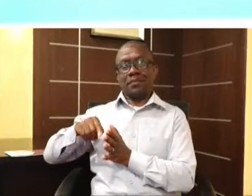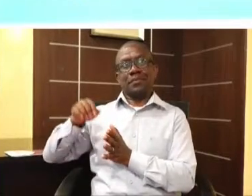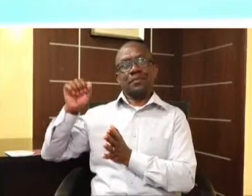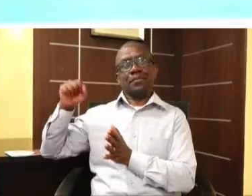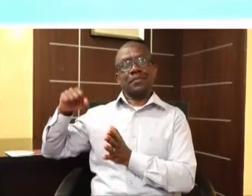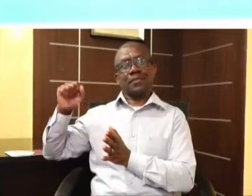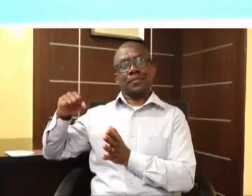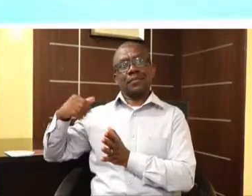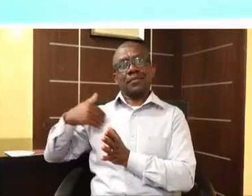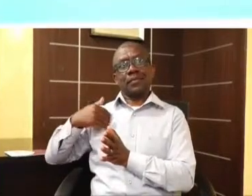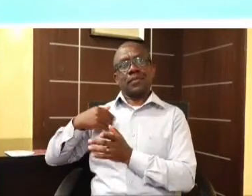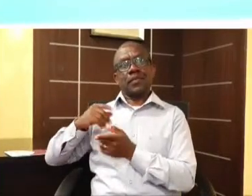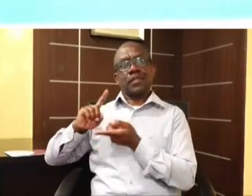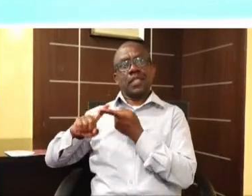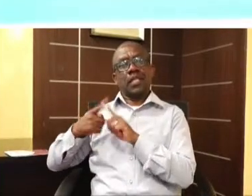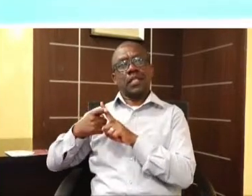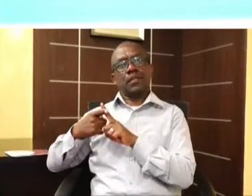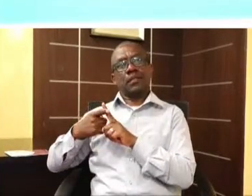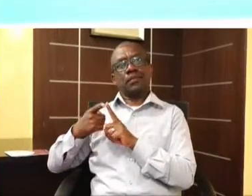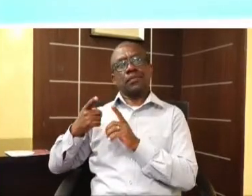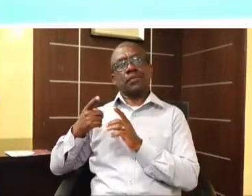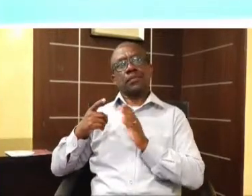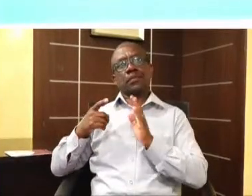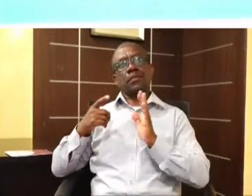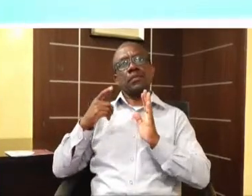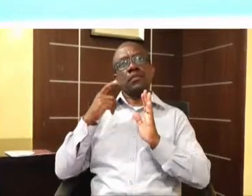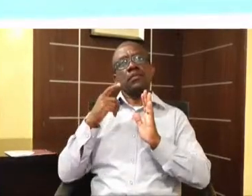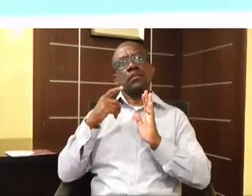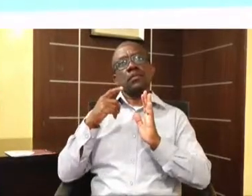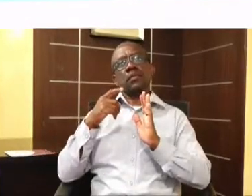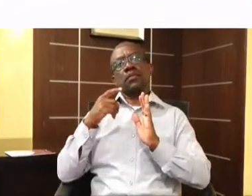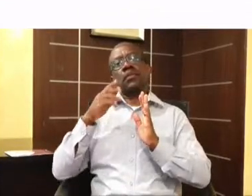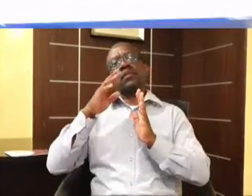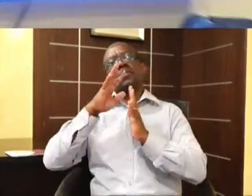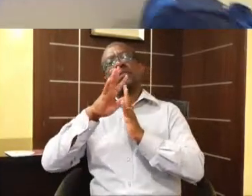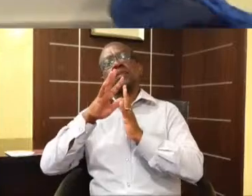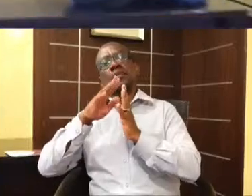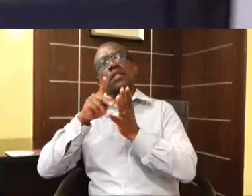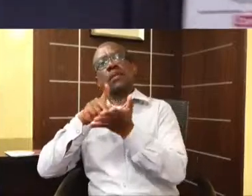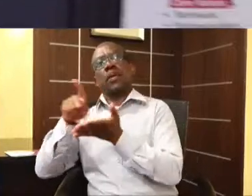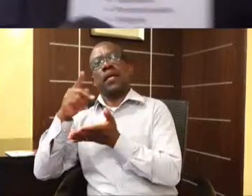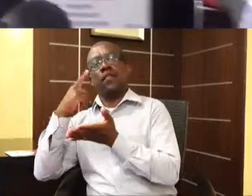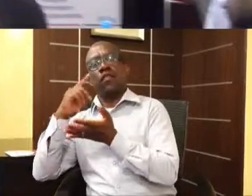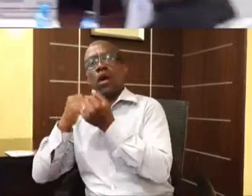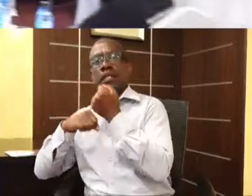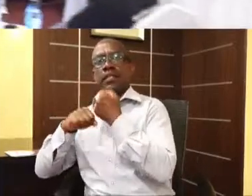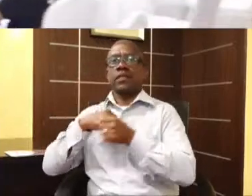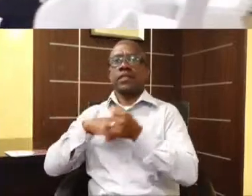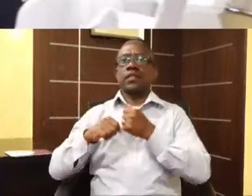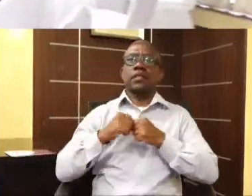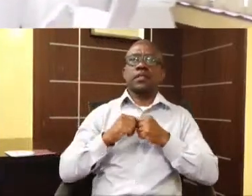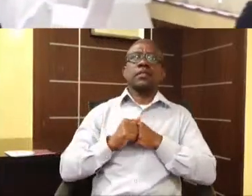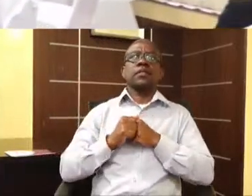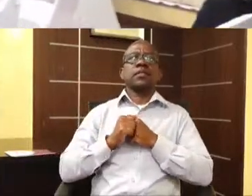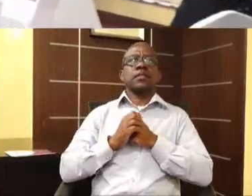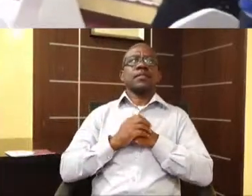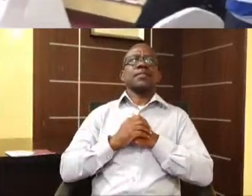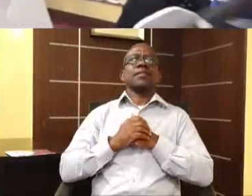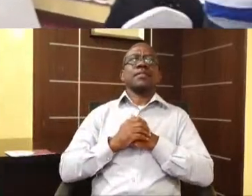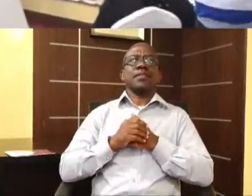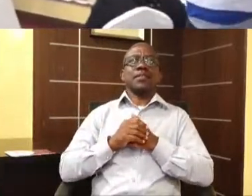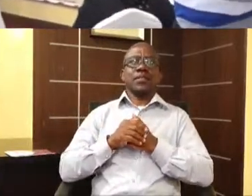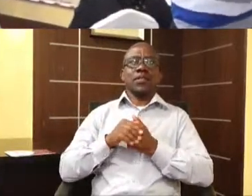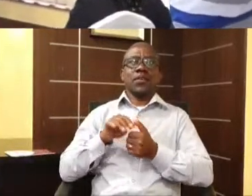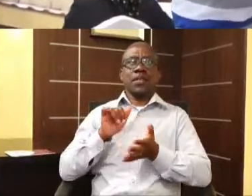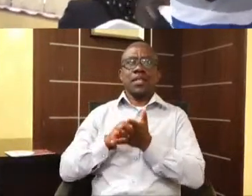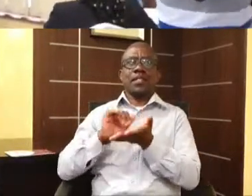We have a standard chart. We have standard charges for these activities. So that's business now. You can